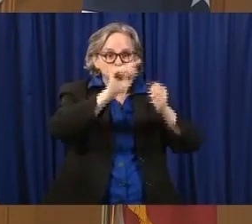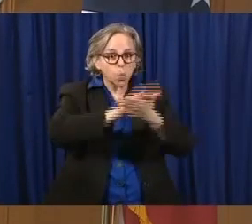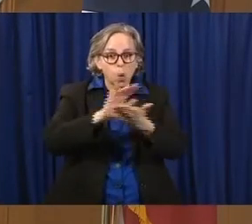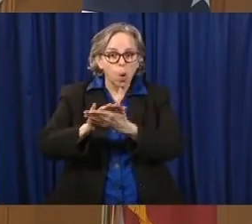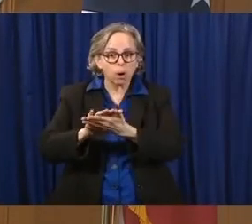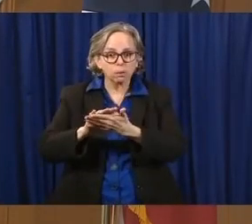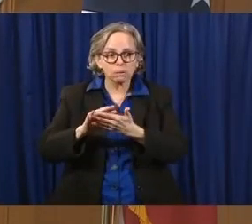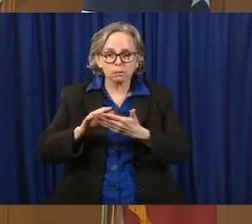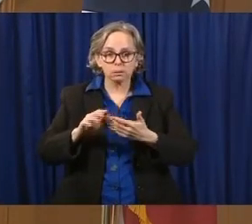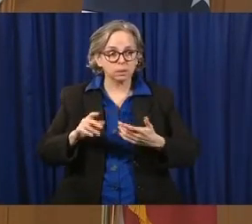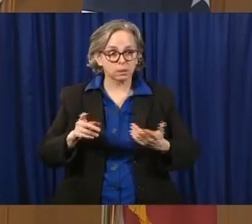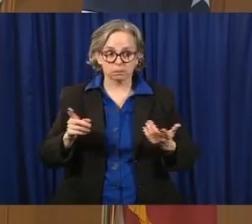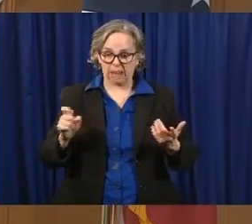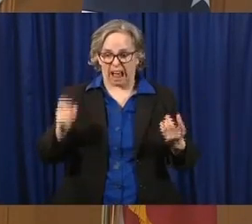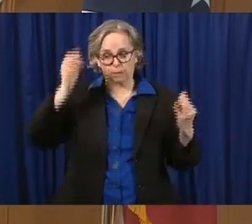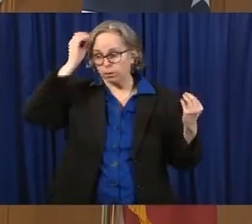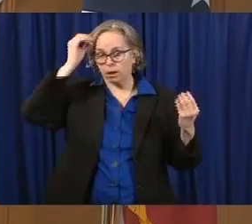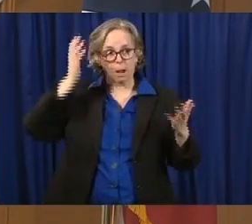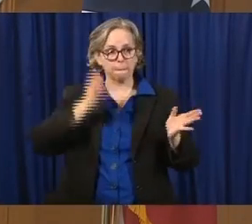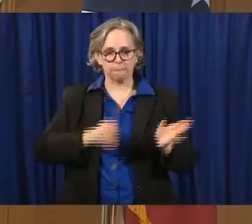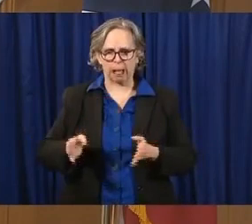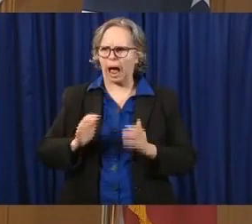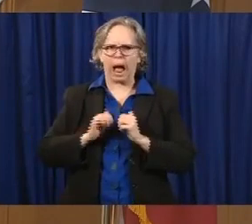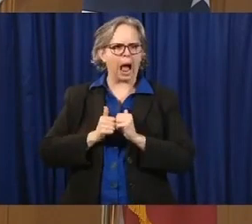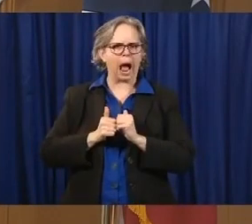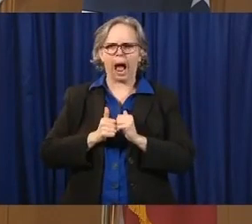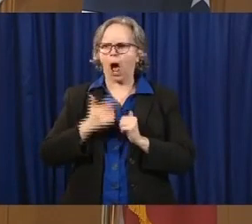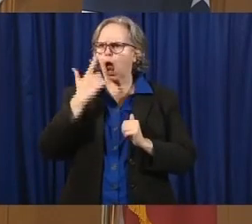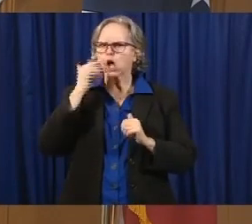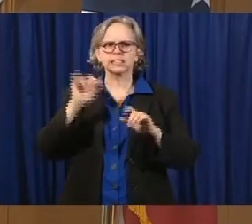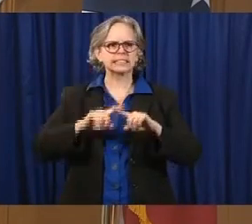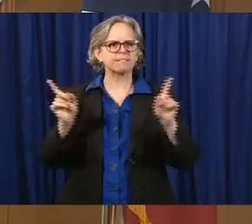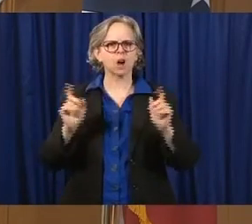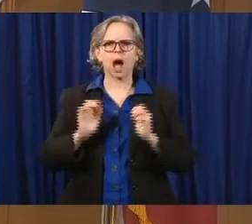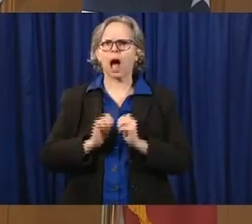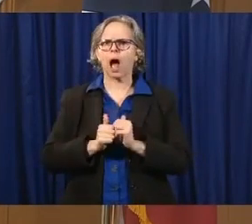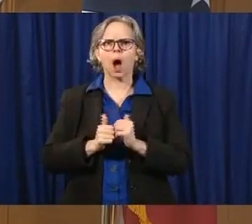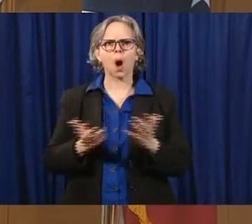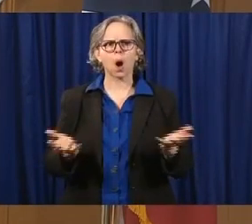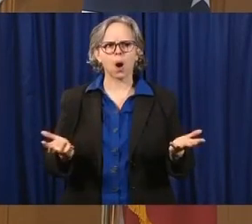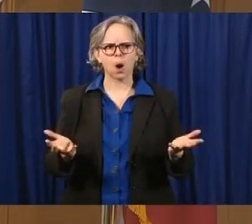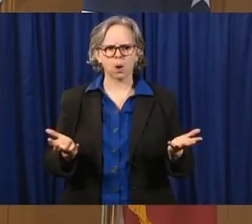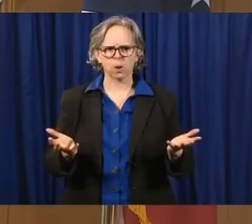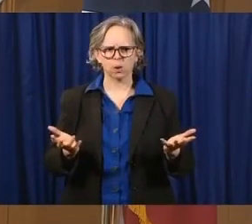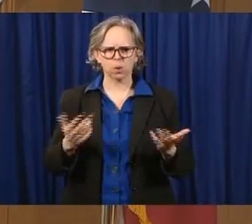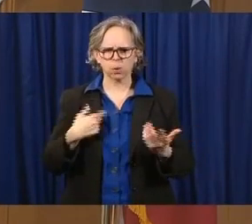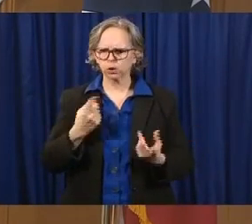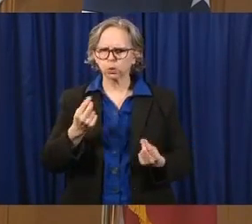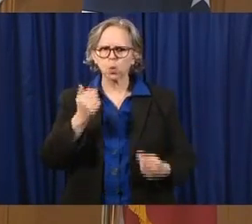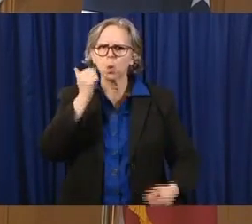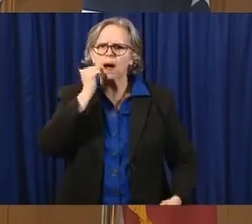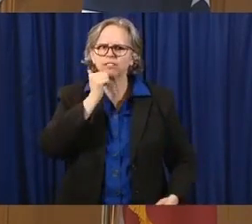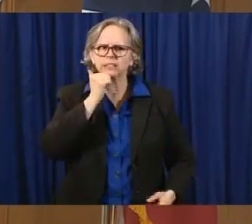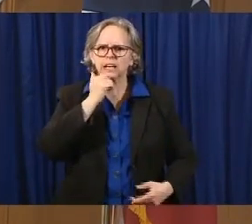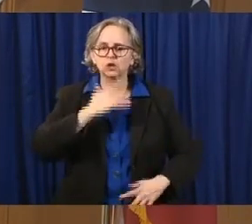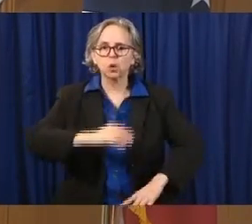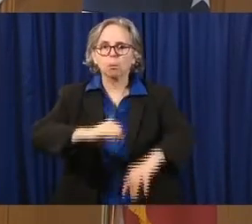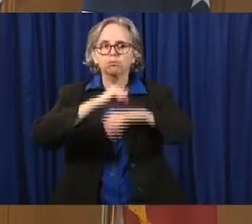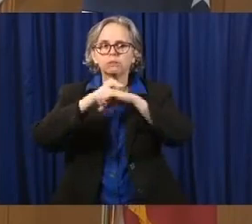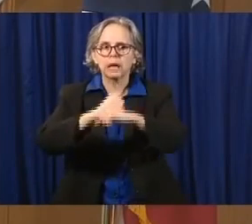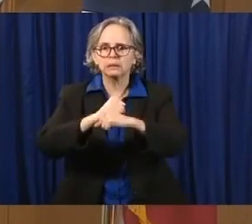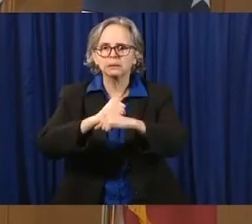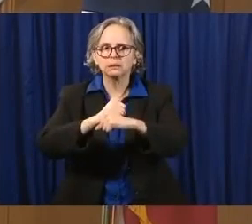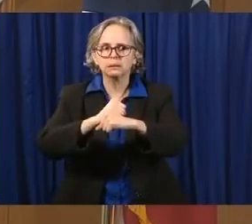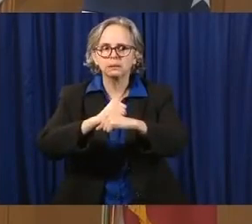You need to be thinking, how am I going to open? What am I going to do every single day to keep my employees safe, my